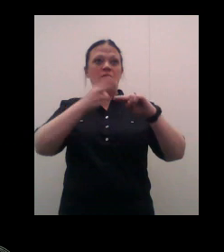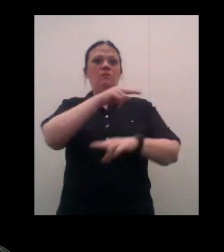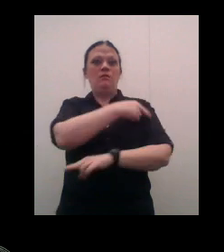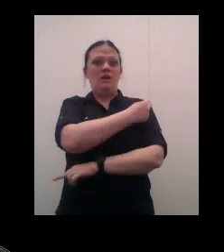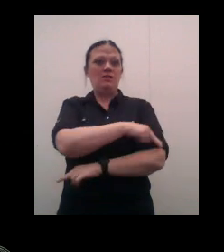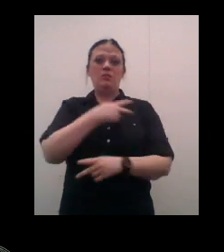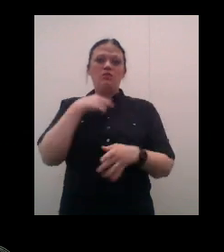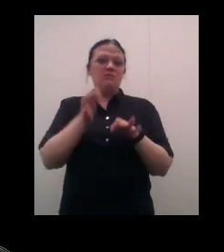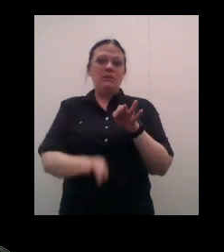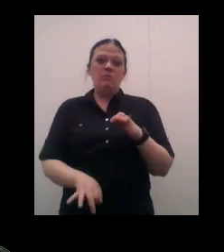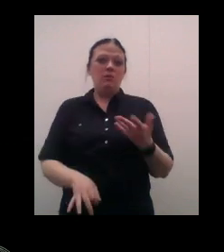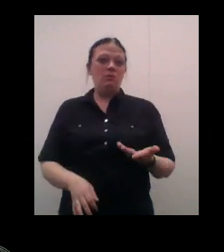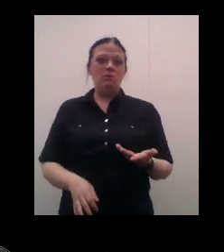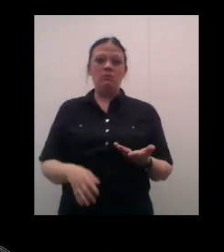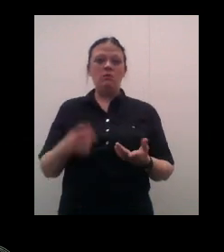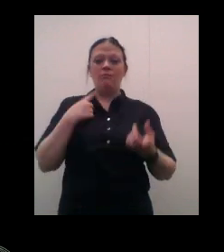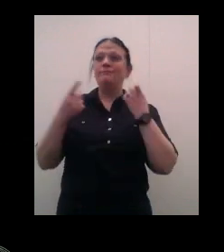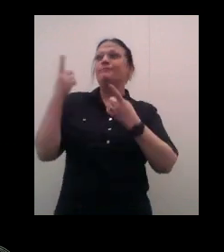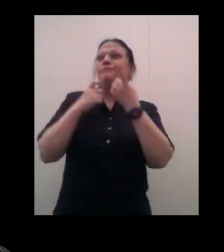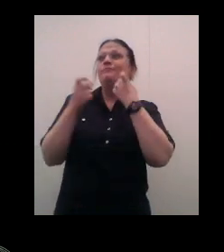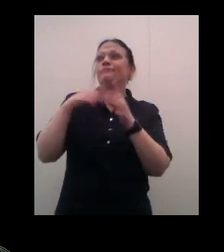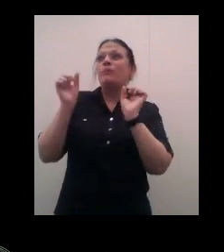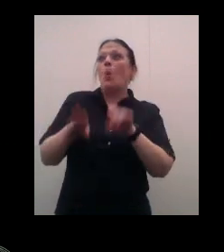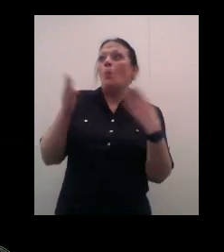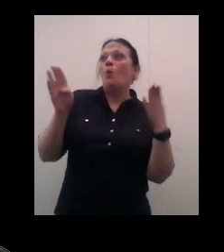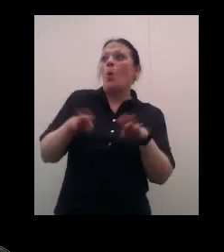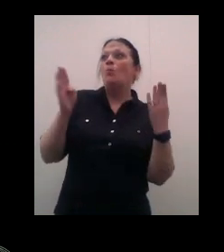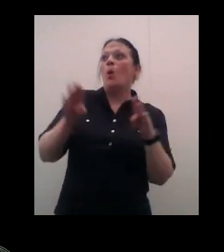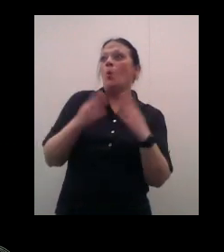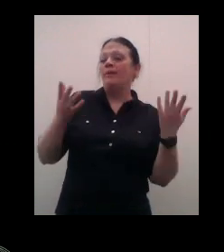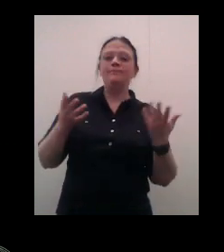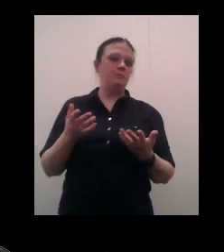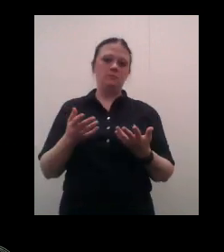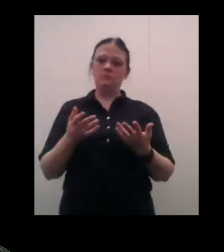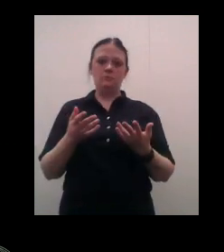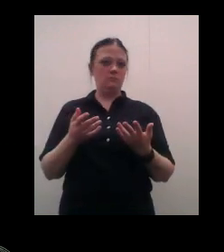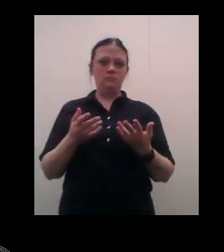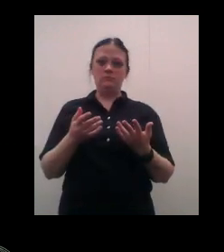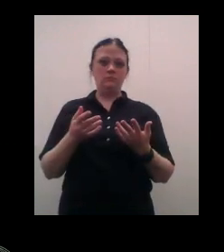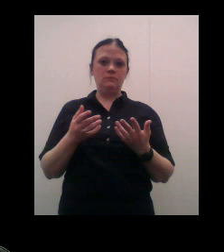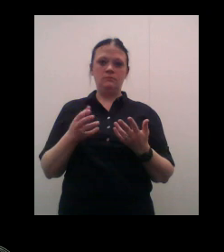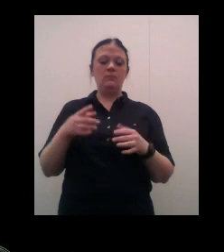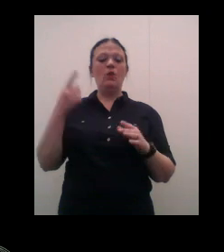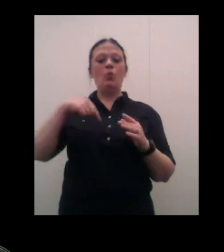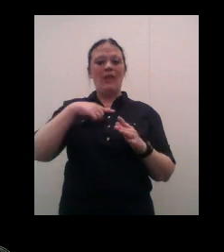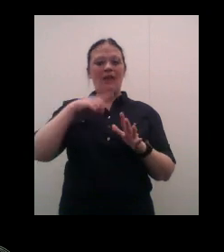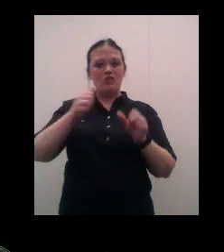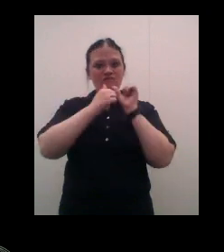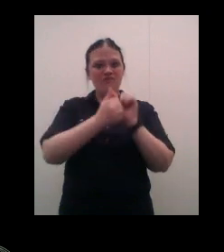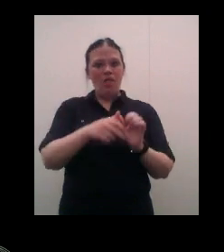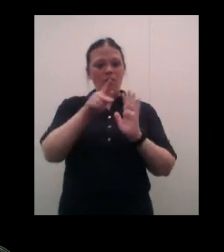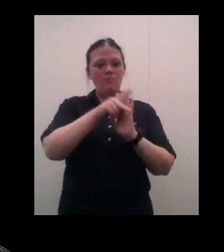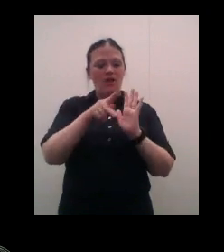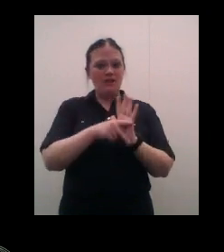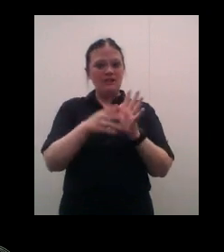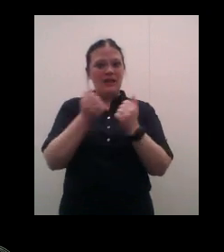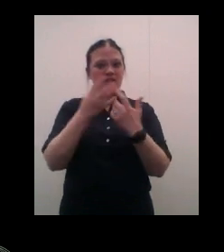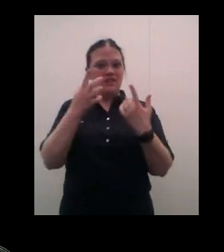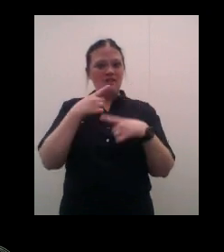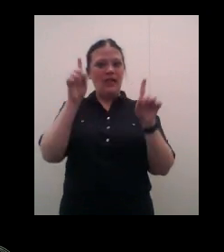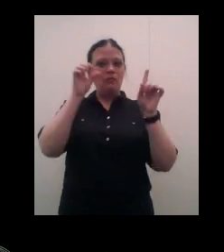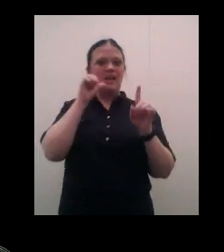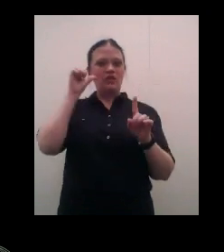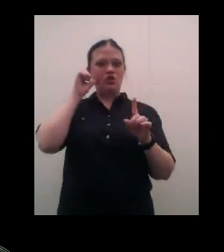as that. People can ask me all I want about opening up Erie County government. We're going to be looking at those protocols that were announced yesterday by New York